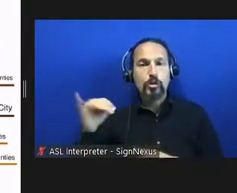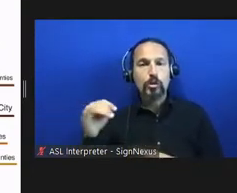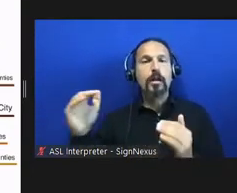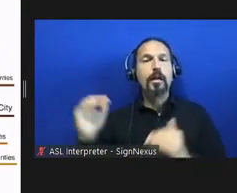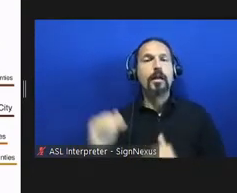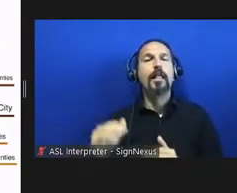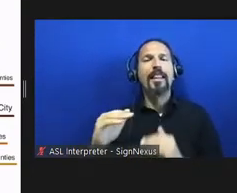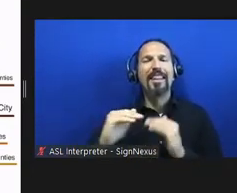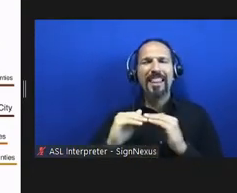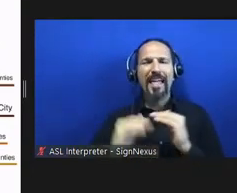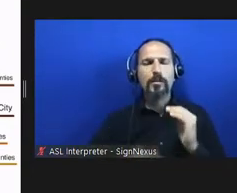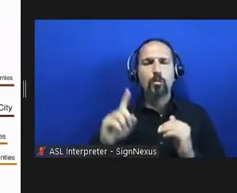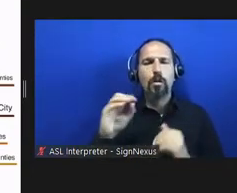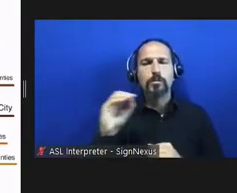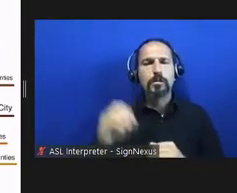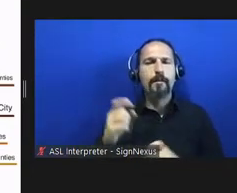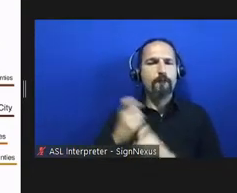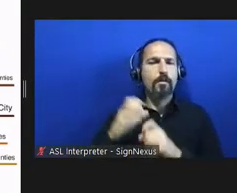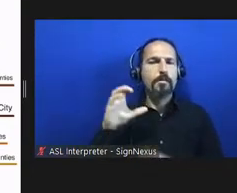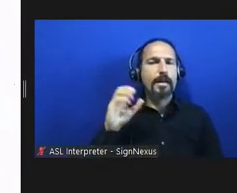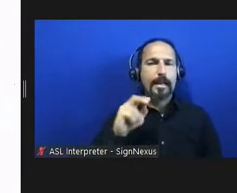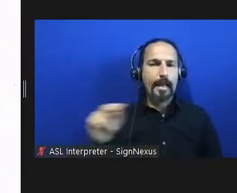than one percent from Connecticut